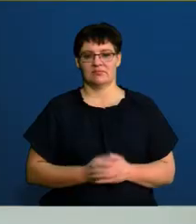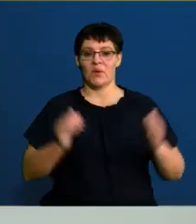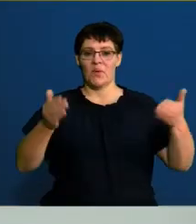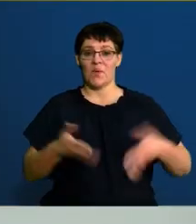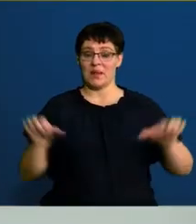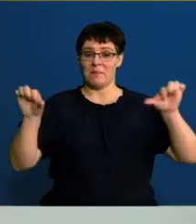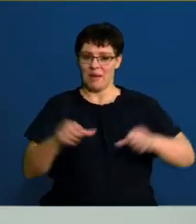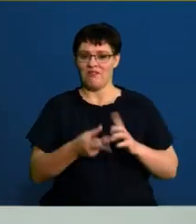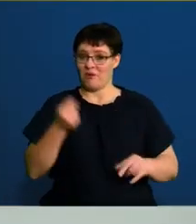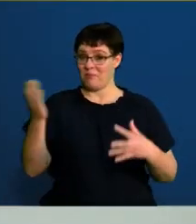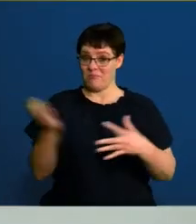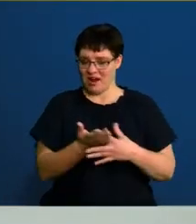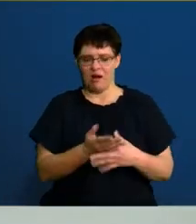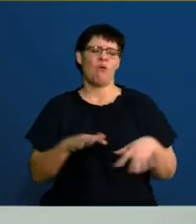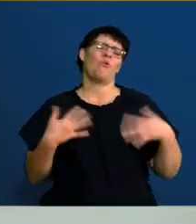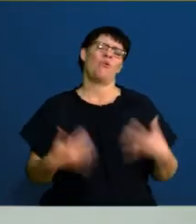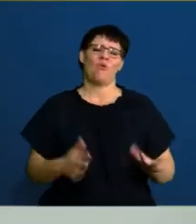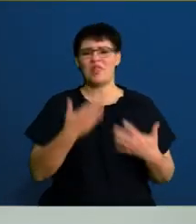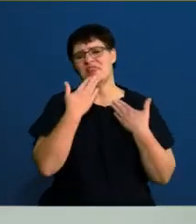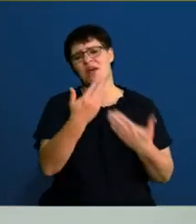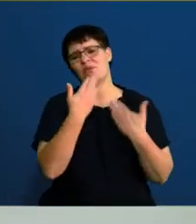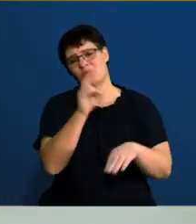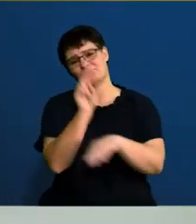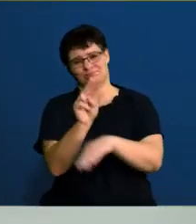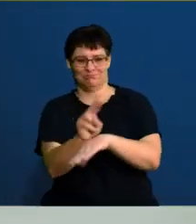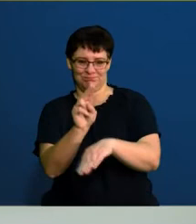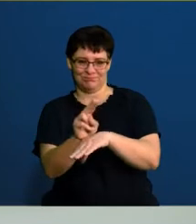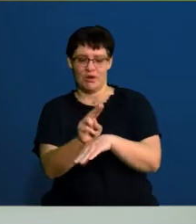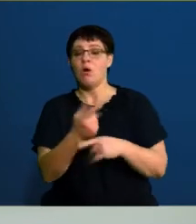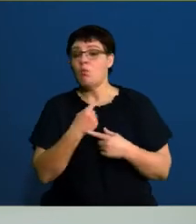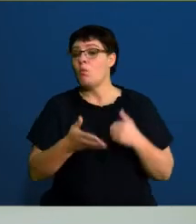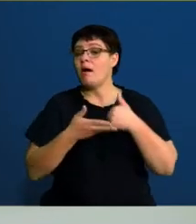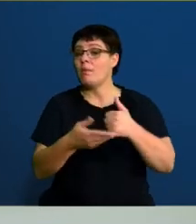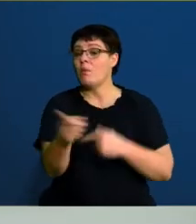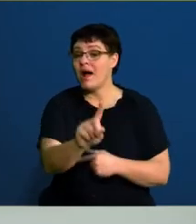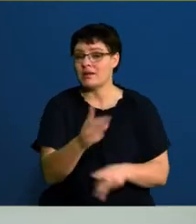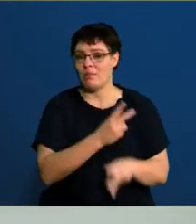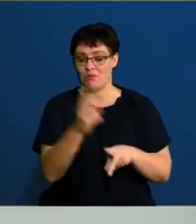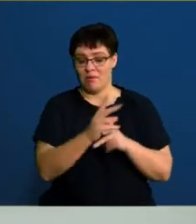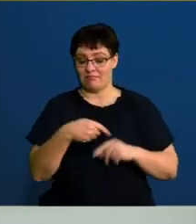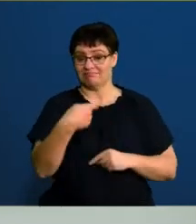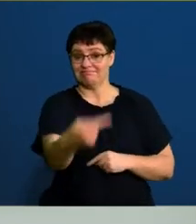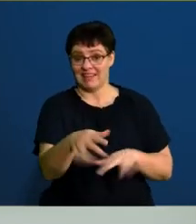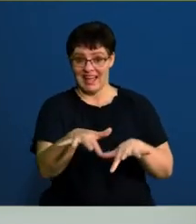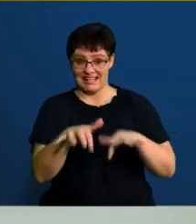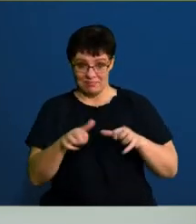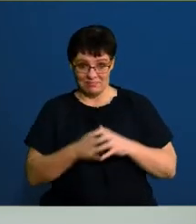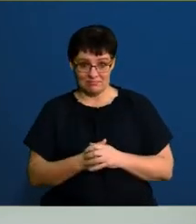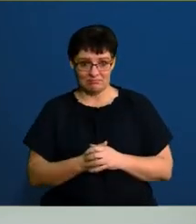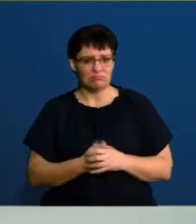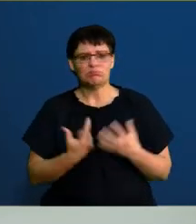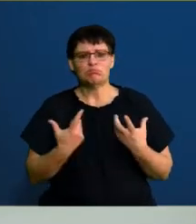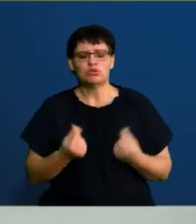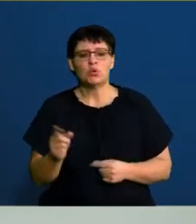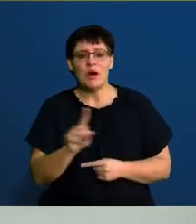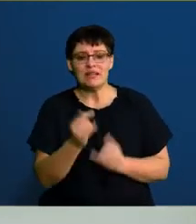Welcome back from the break, Matrix. Thank you so much for joining us. We are still assisting you to prepare for your upcoming exam. We are still having